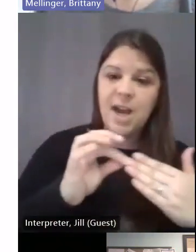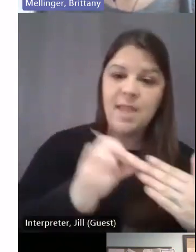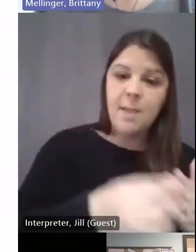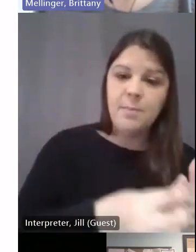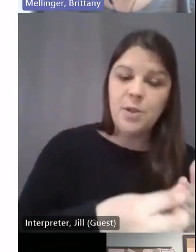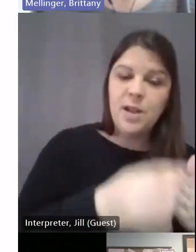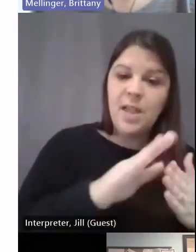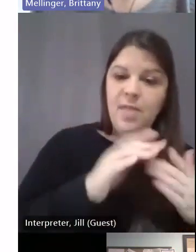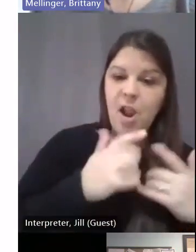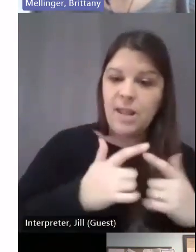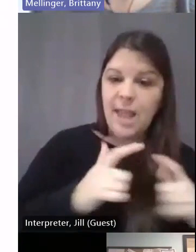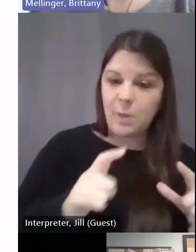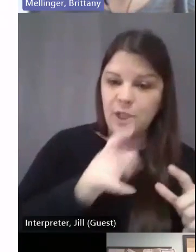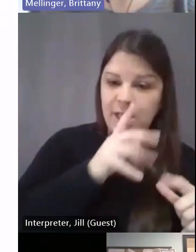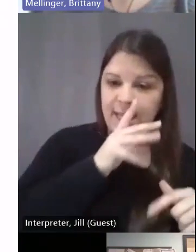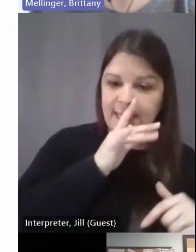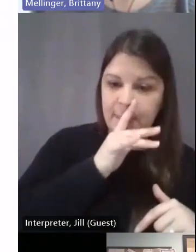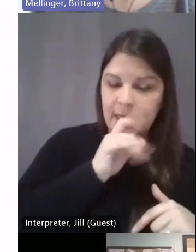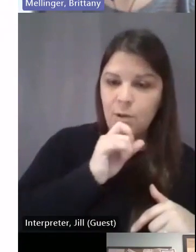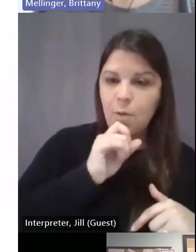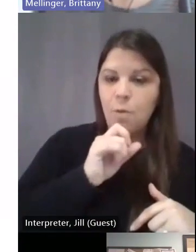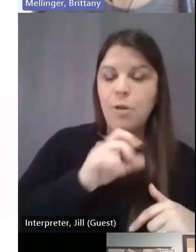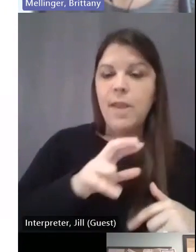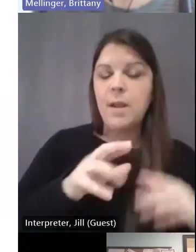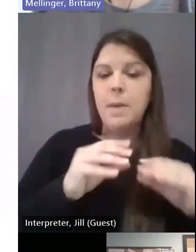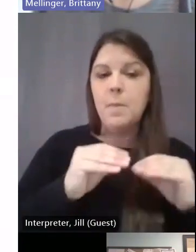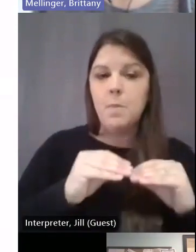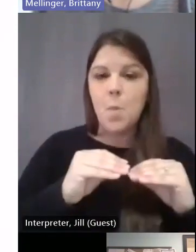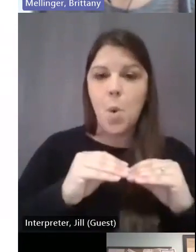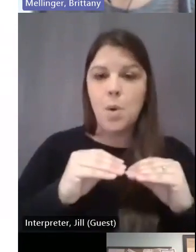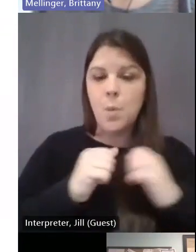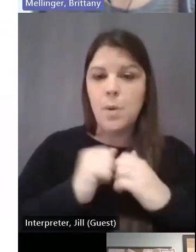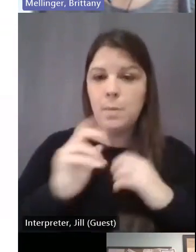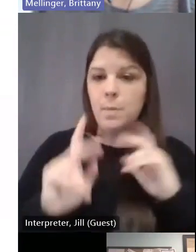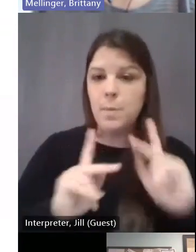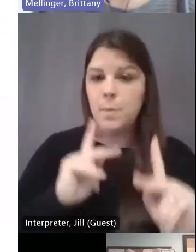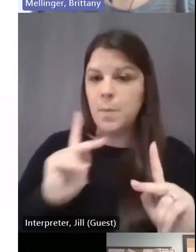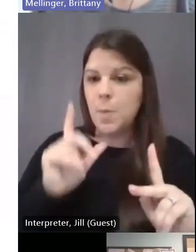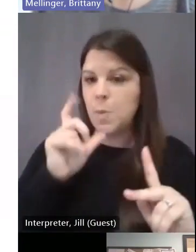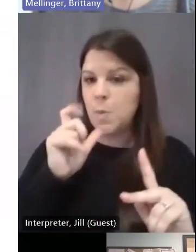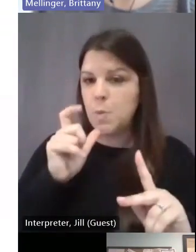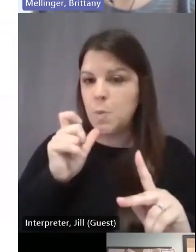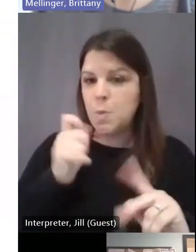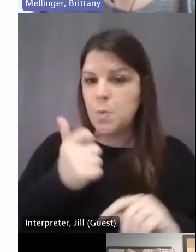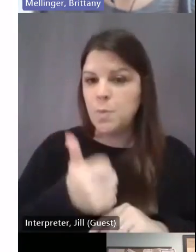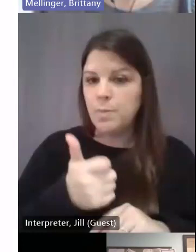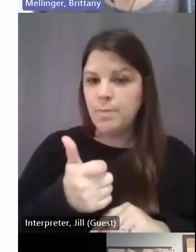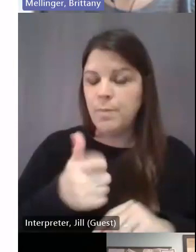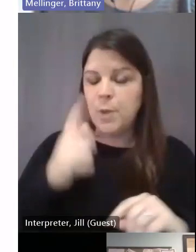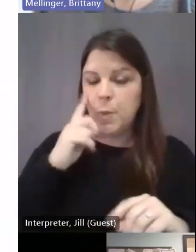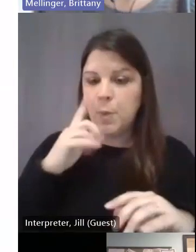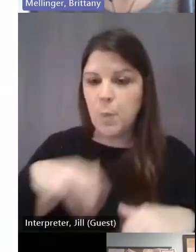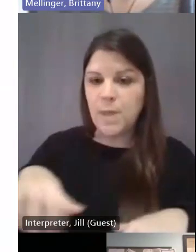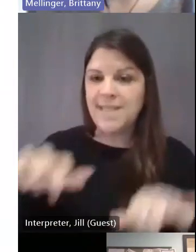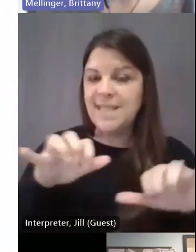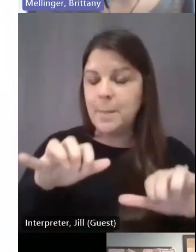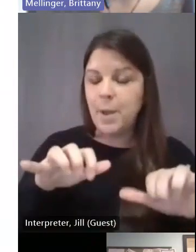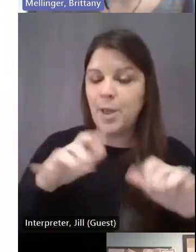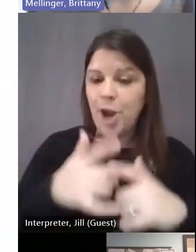the language that they speak, where they could be with folks that are of similar